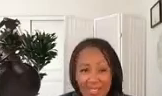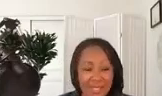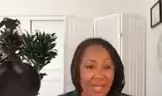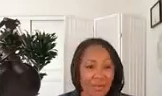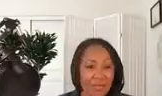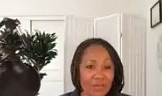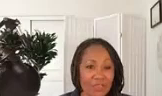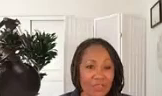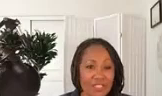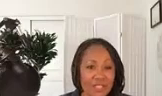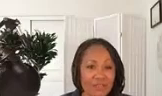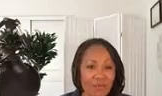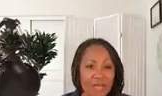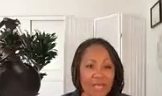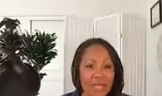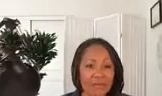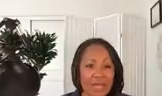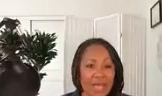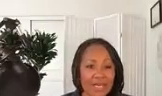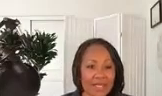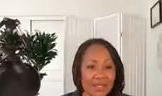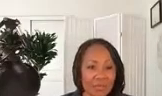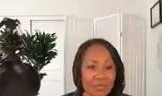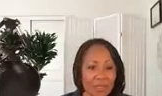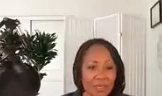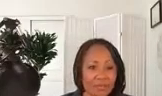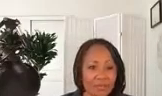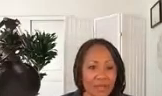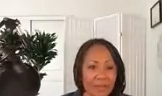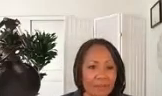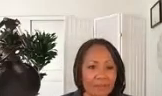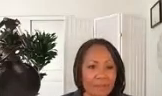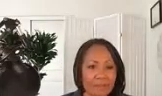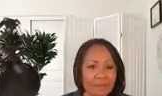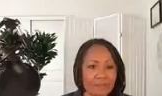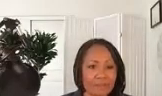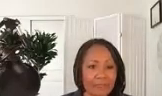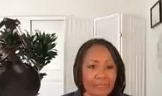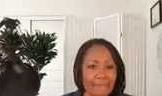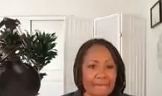easy. I wonder if the voice, I had added a little bit of,